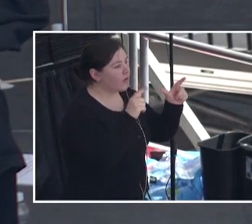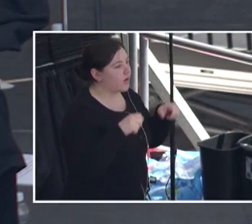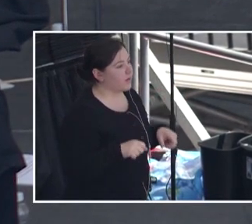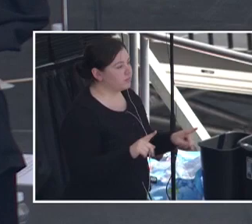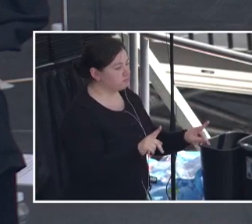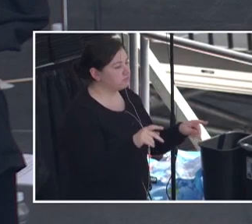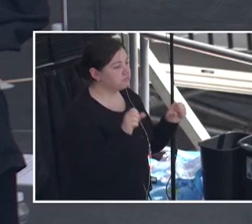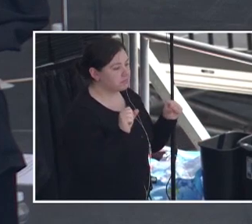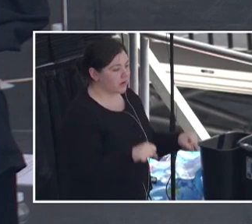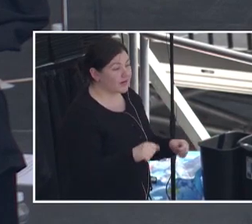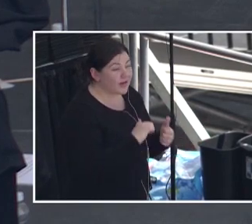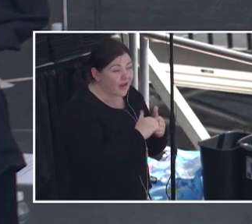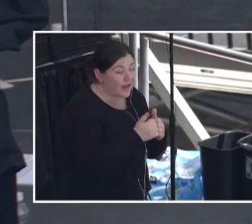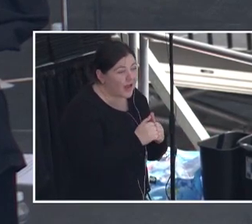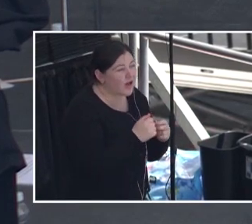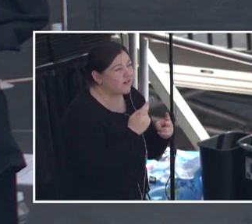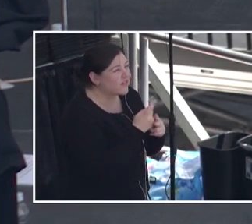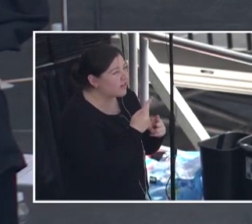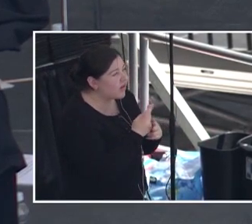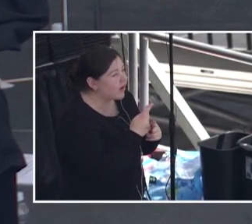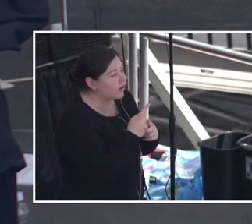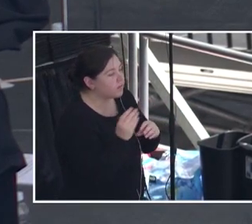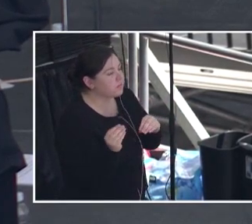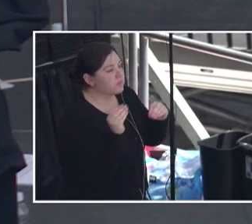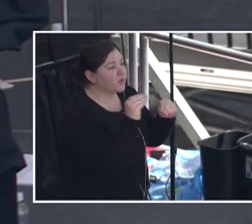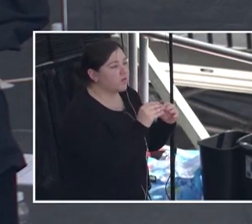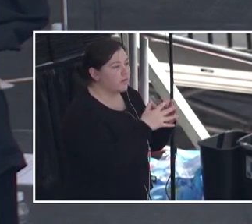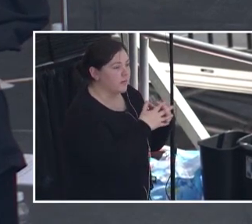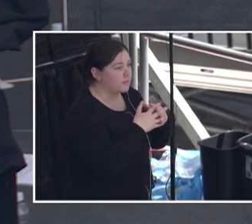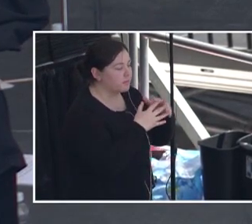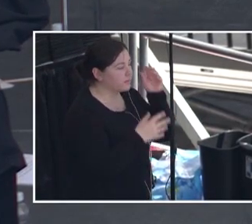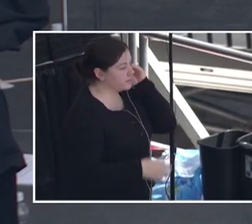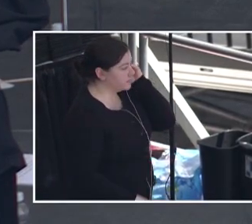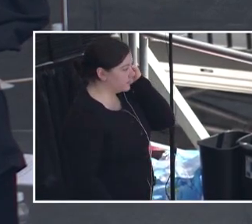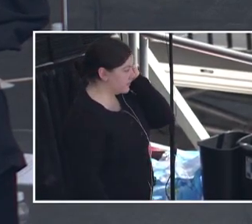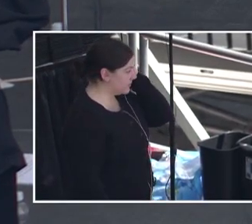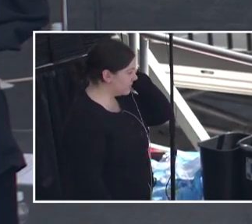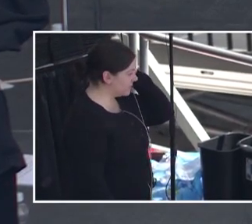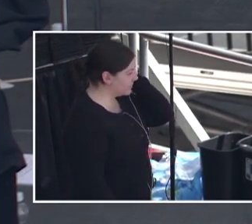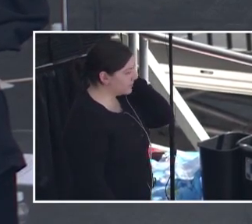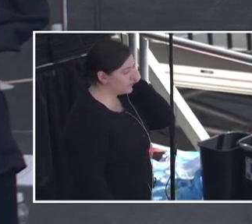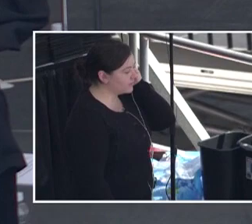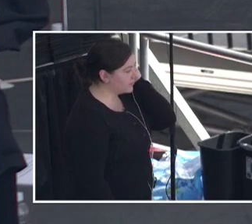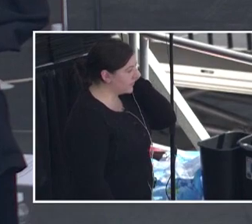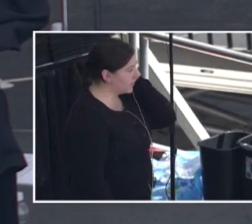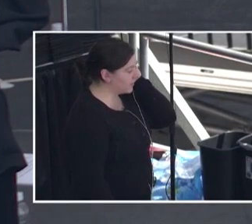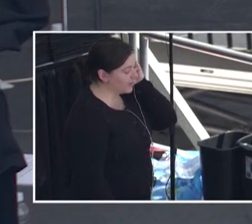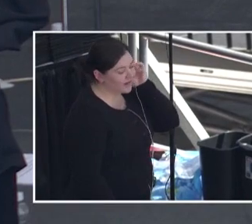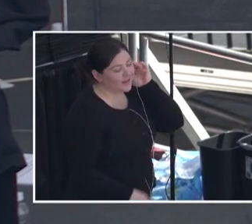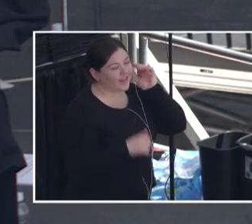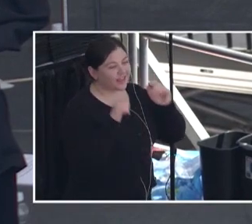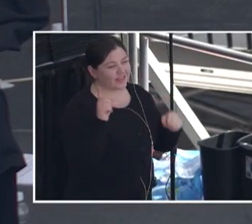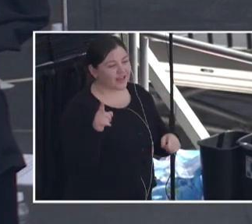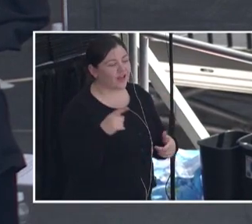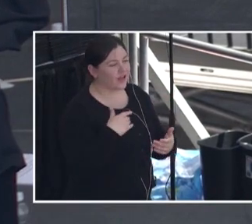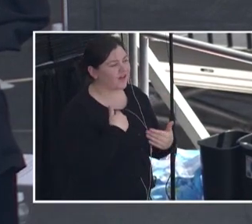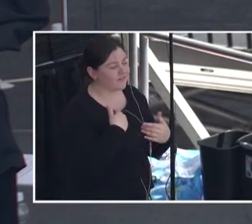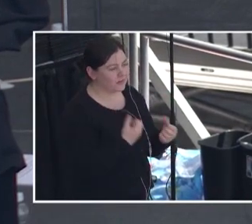United States, the land of opportunity, they came across many